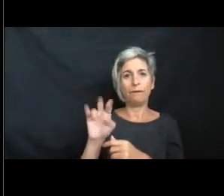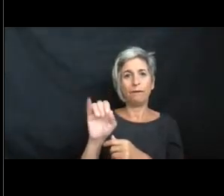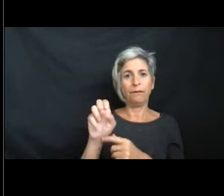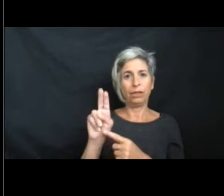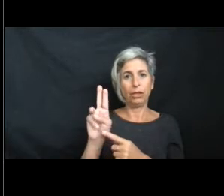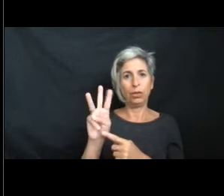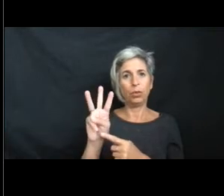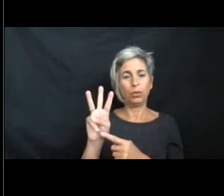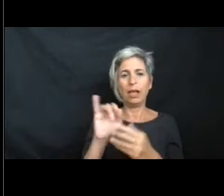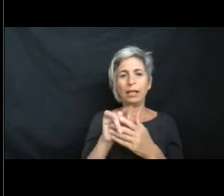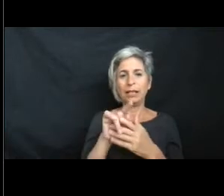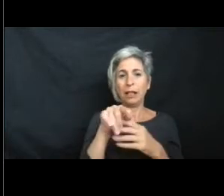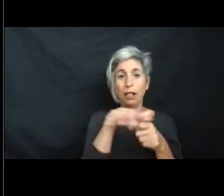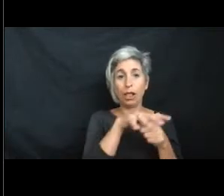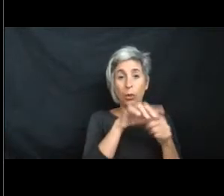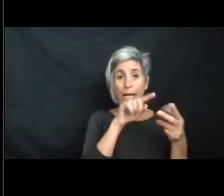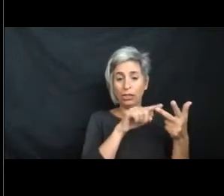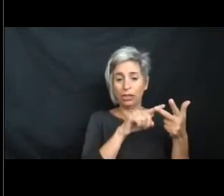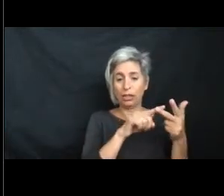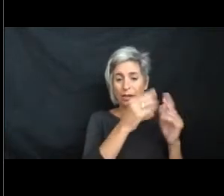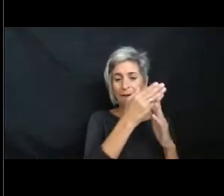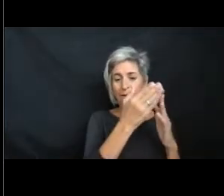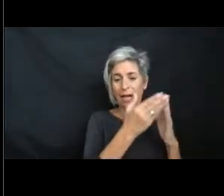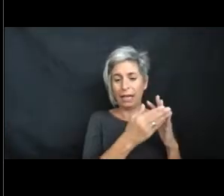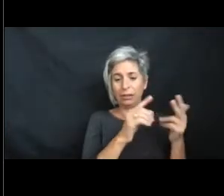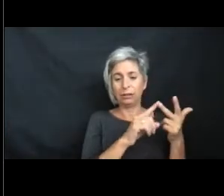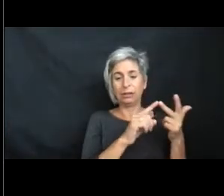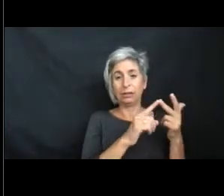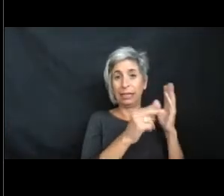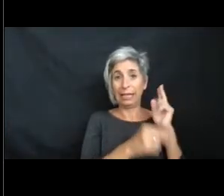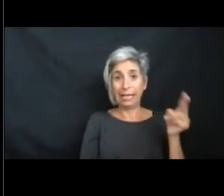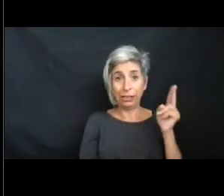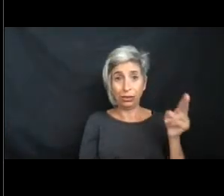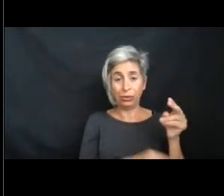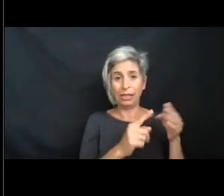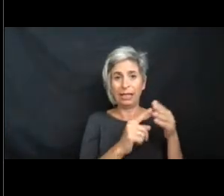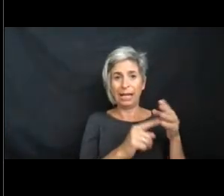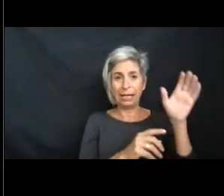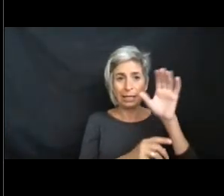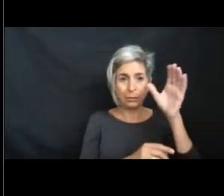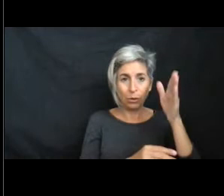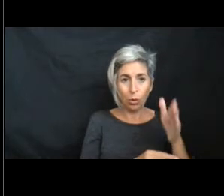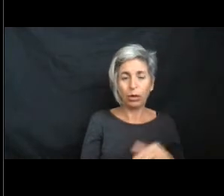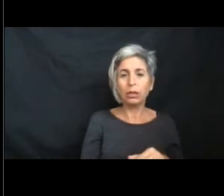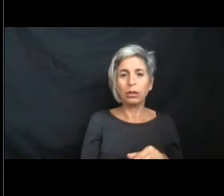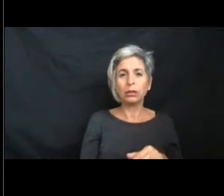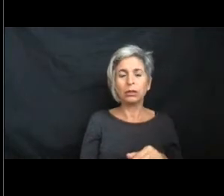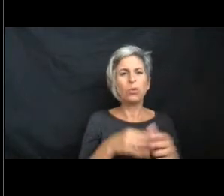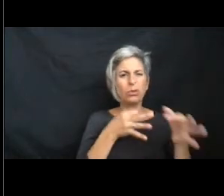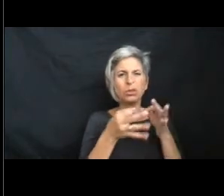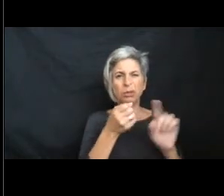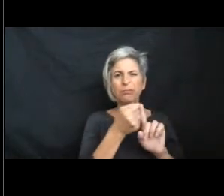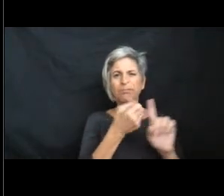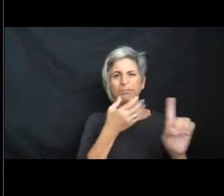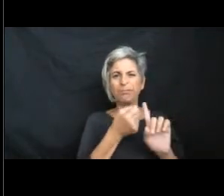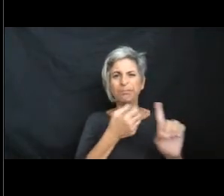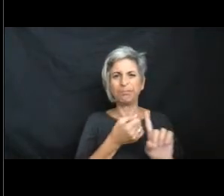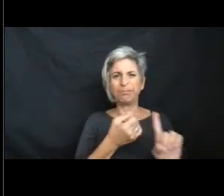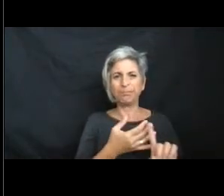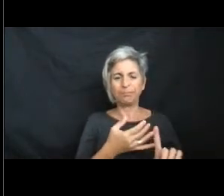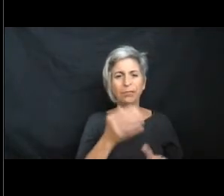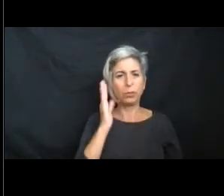location, files, history, and explorer. So we'll go through each of these tabs and how you can see